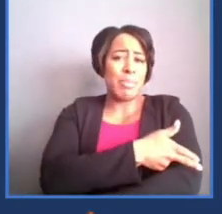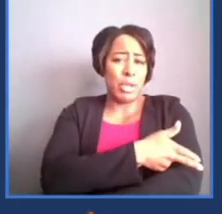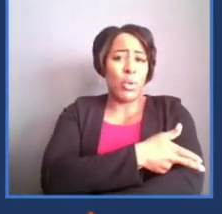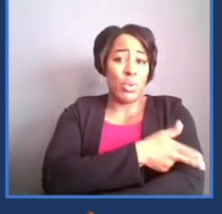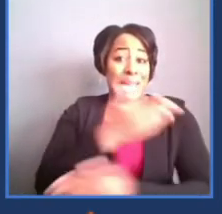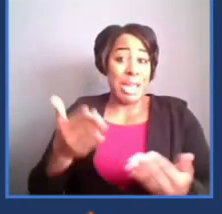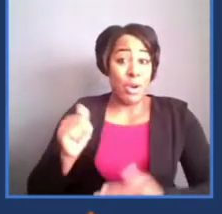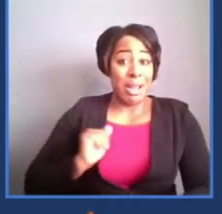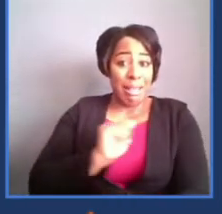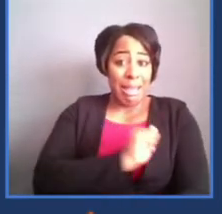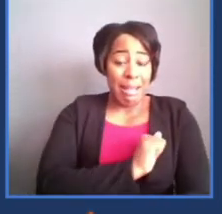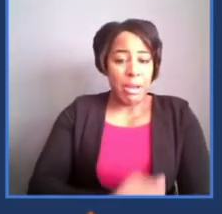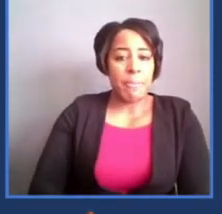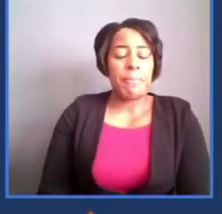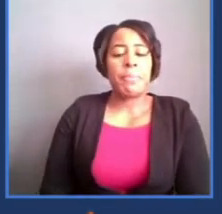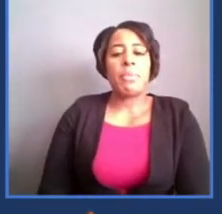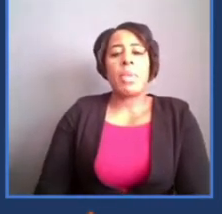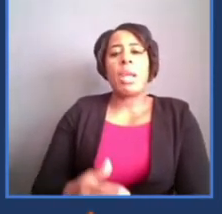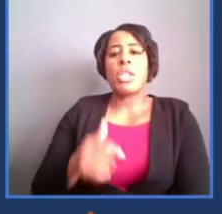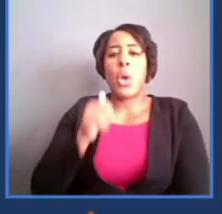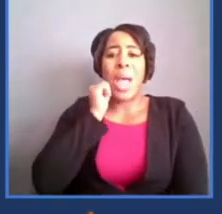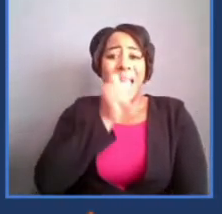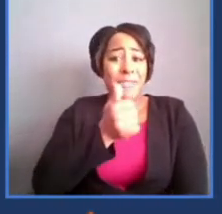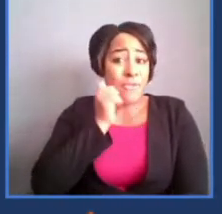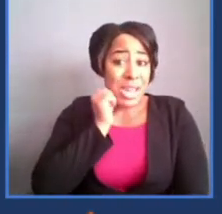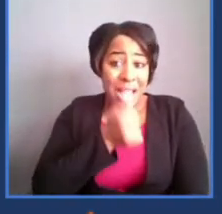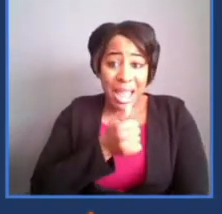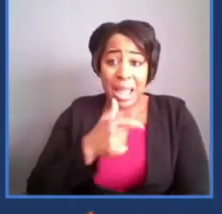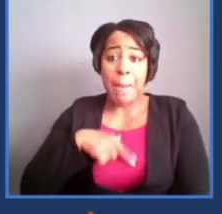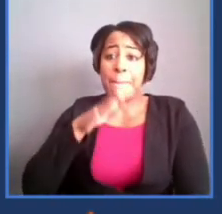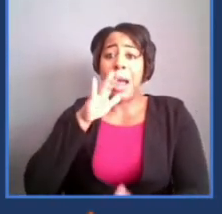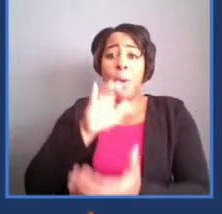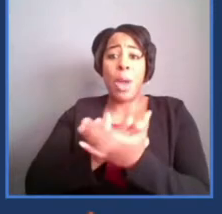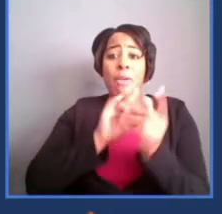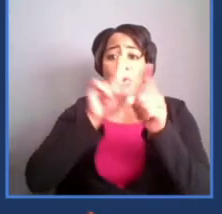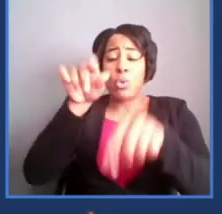And she sees every day at work